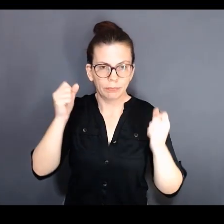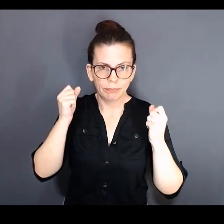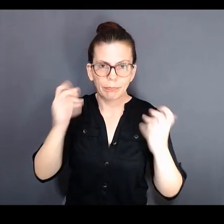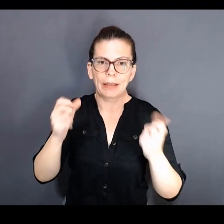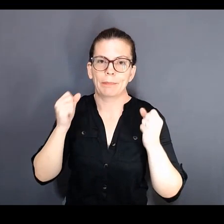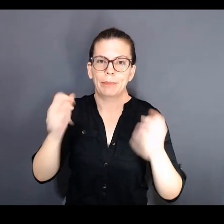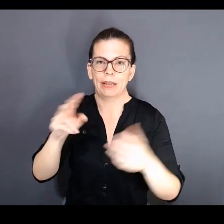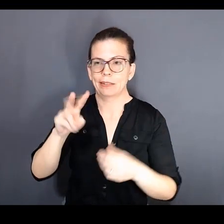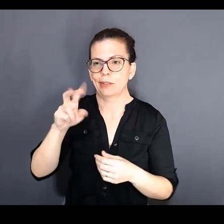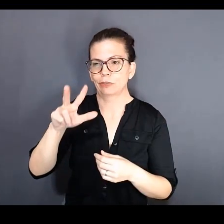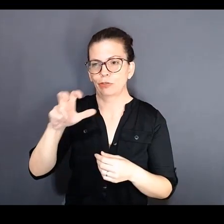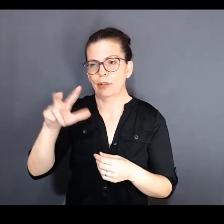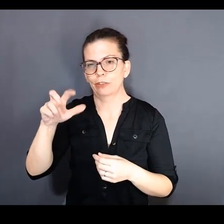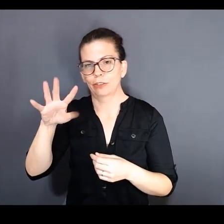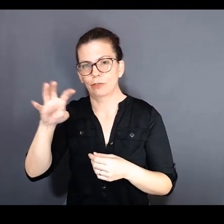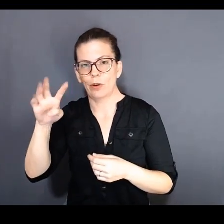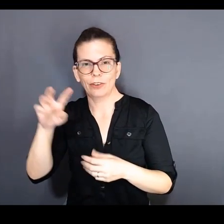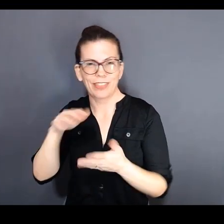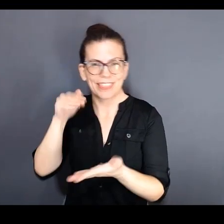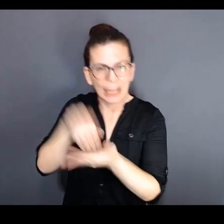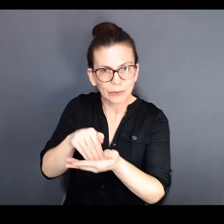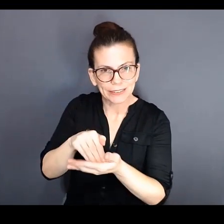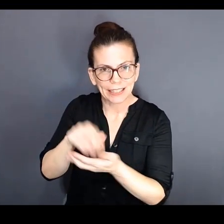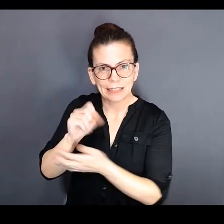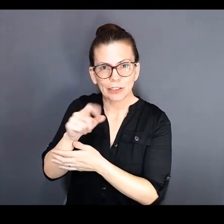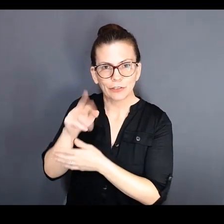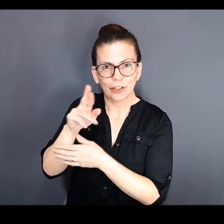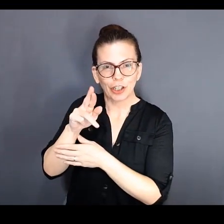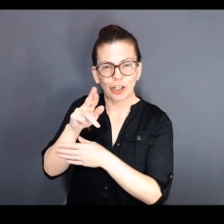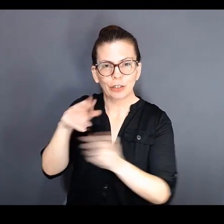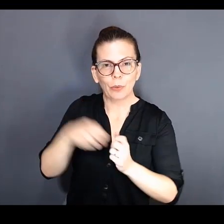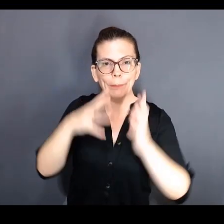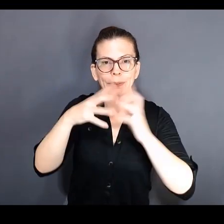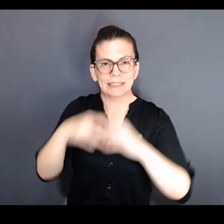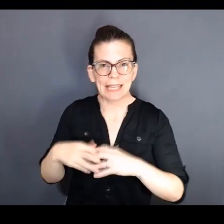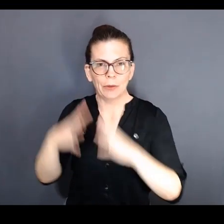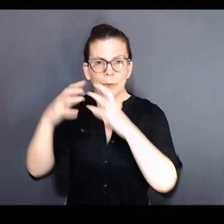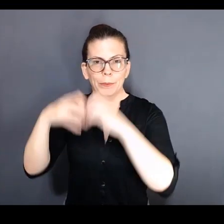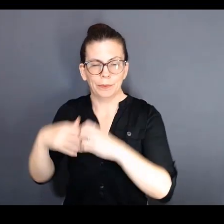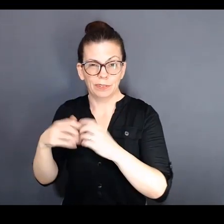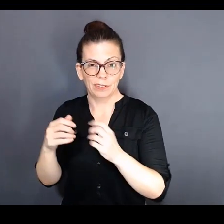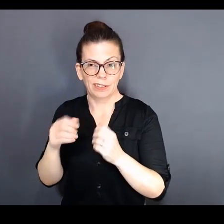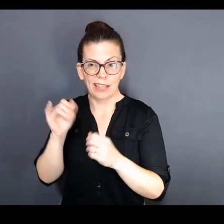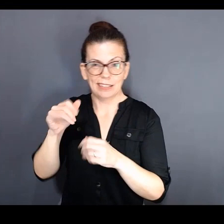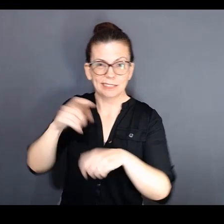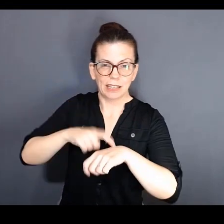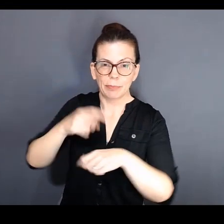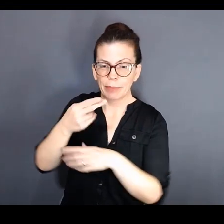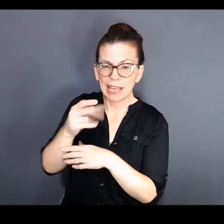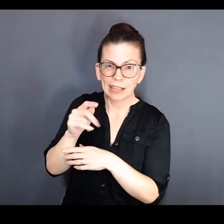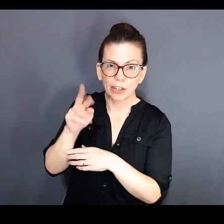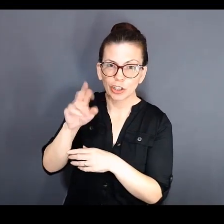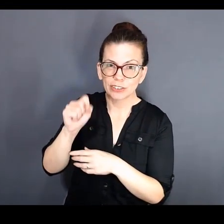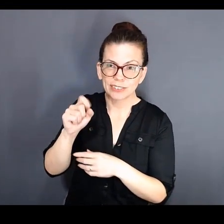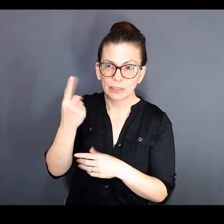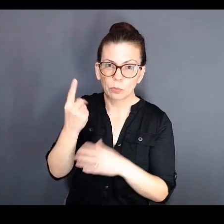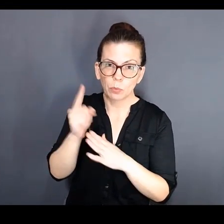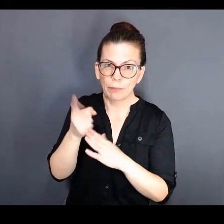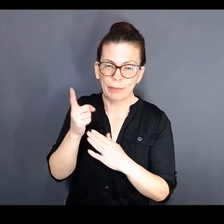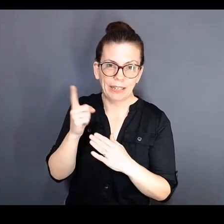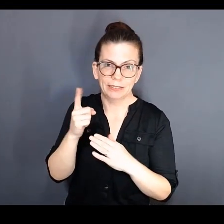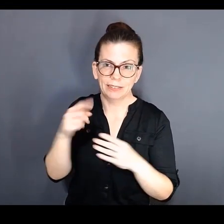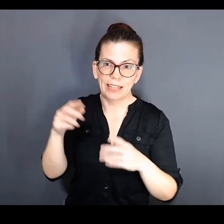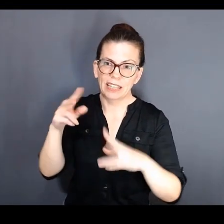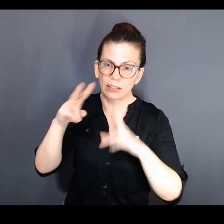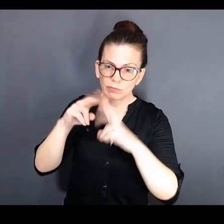the hundreds of thousands of servers that go up and down within that time. And hackers need just a